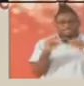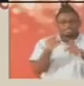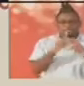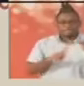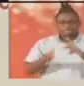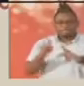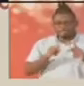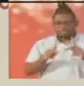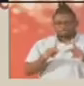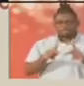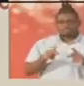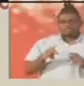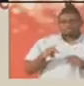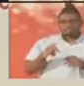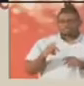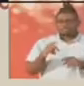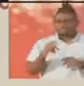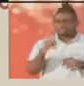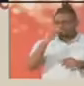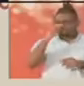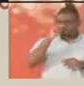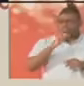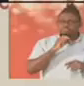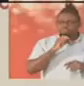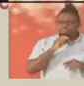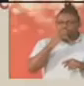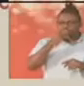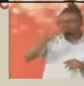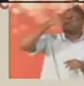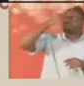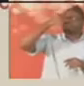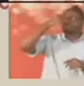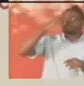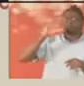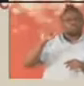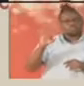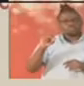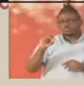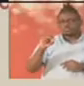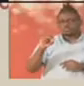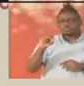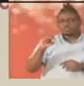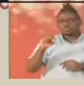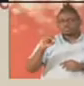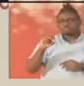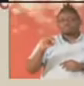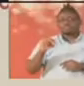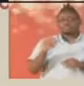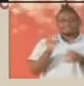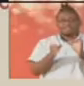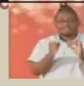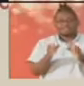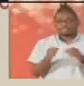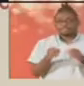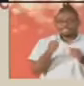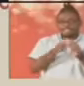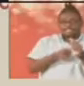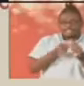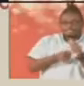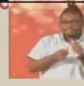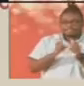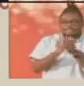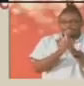up because it is sliding down as you speak. Those would not be suitable, and those are not masks you want to have to be continuing to adjust, or you will not